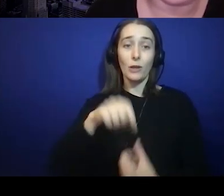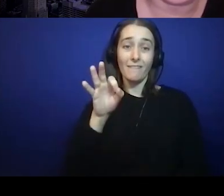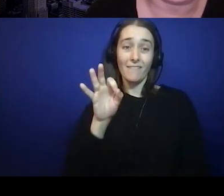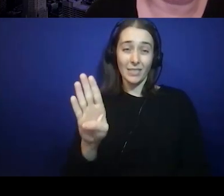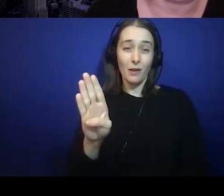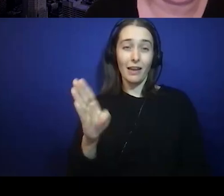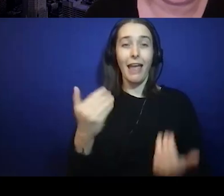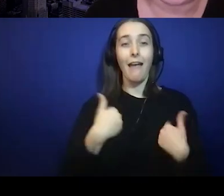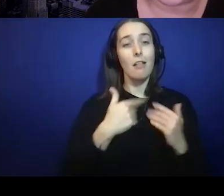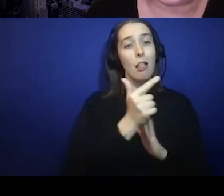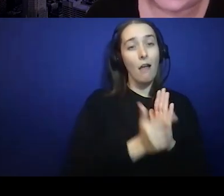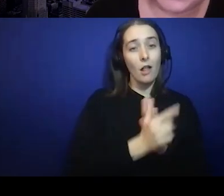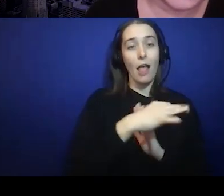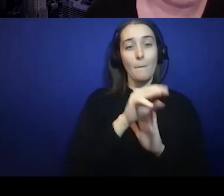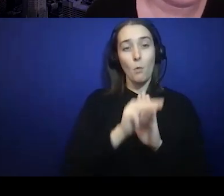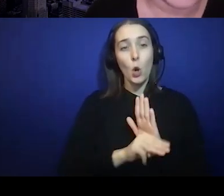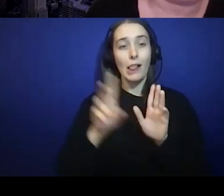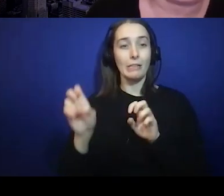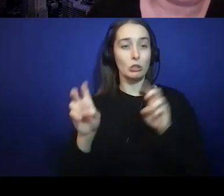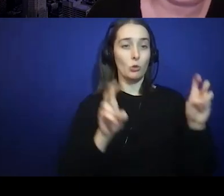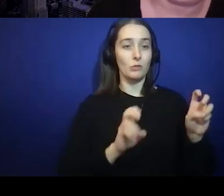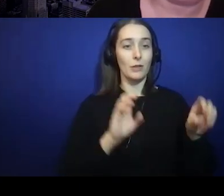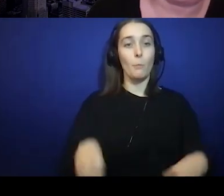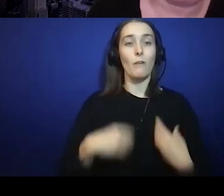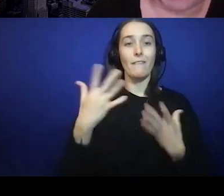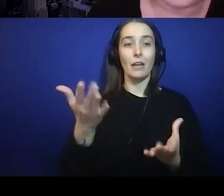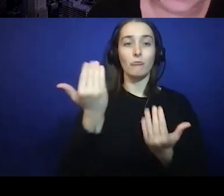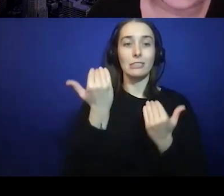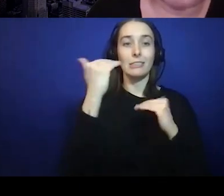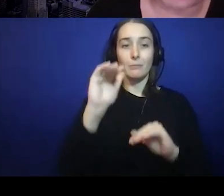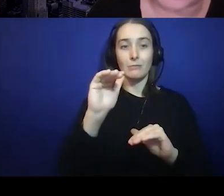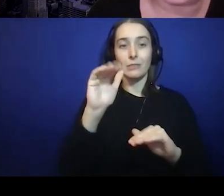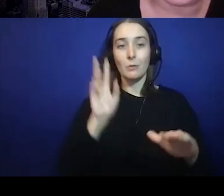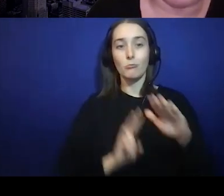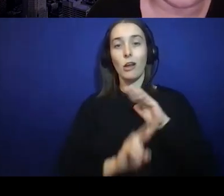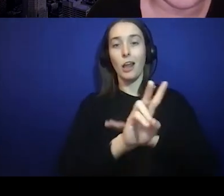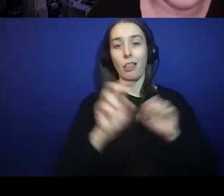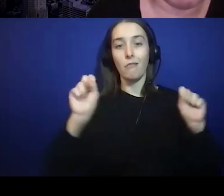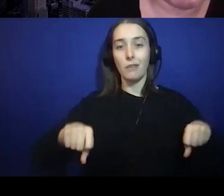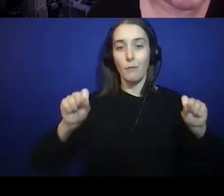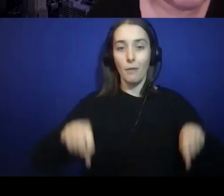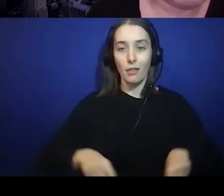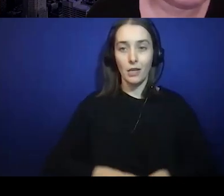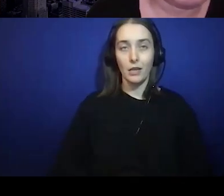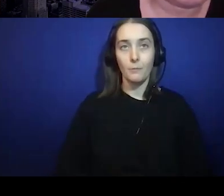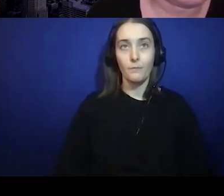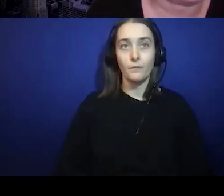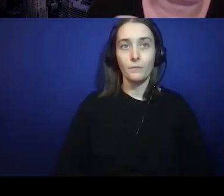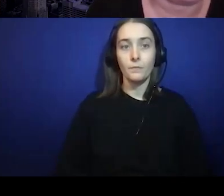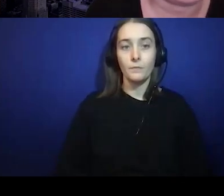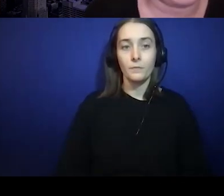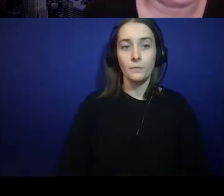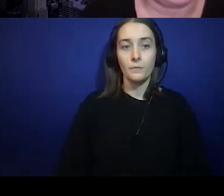and moral issues and provide restricted prognostic capability.